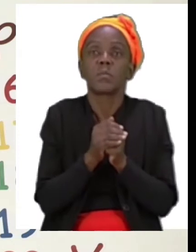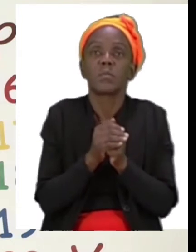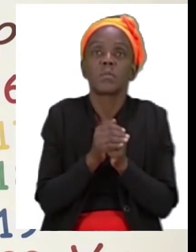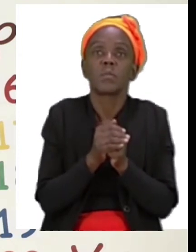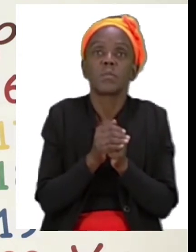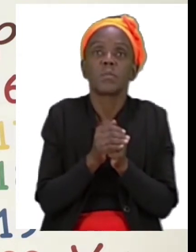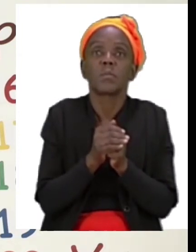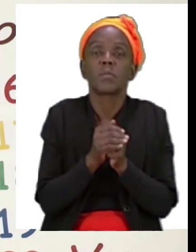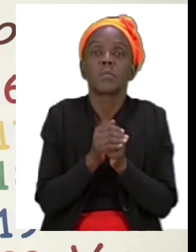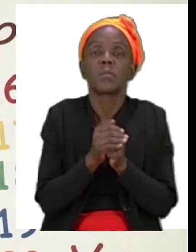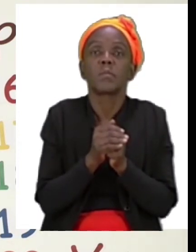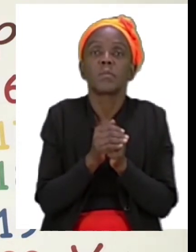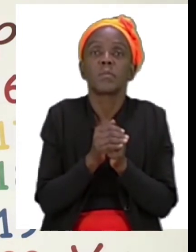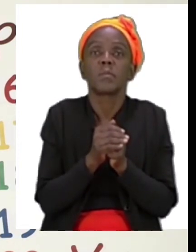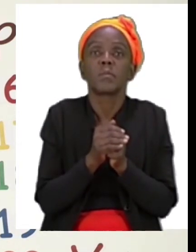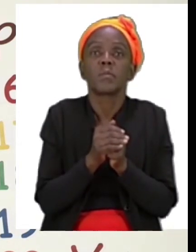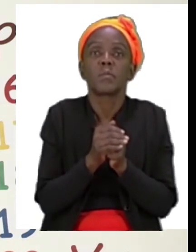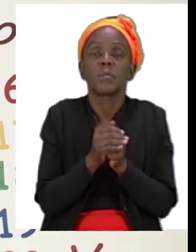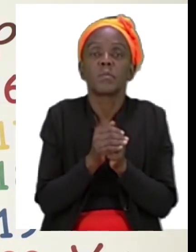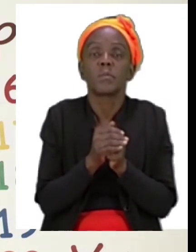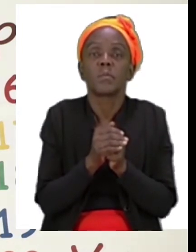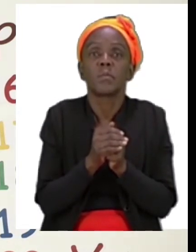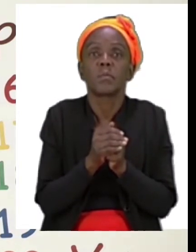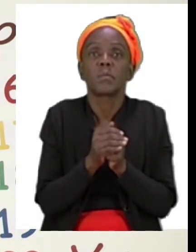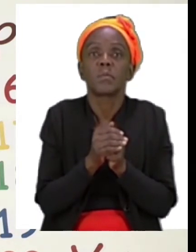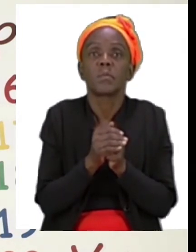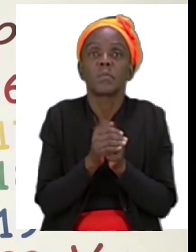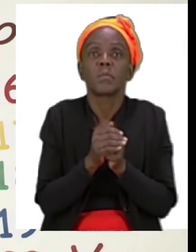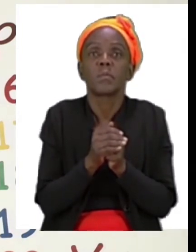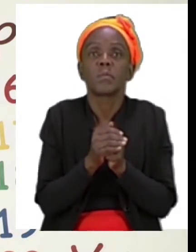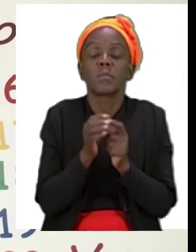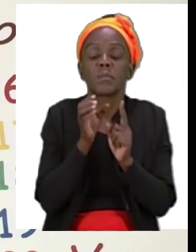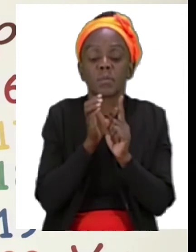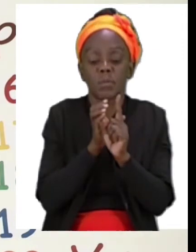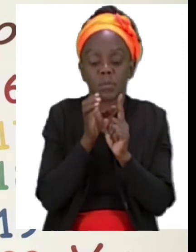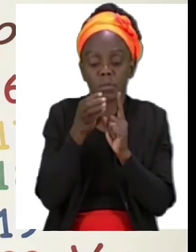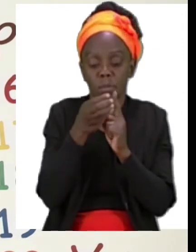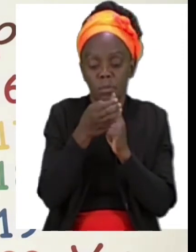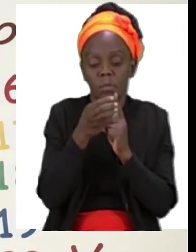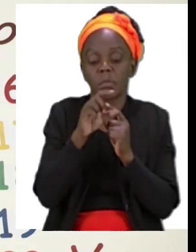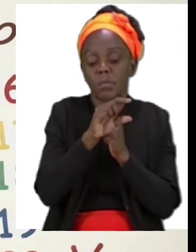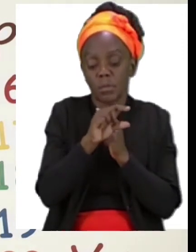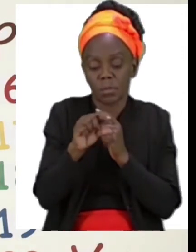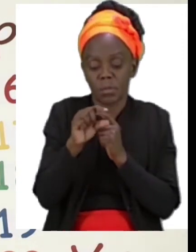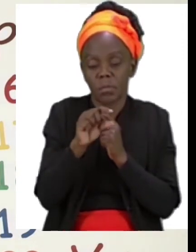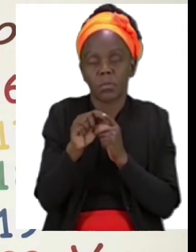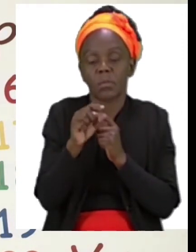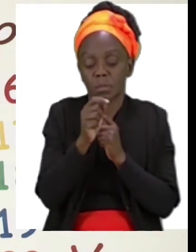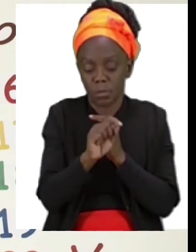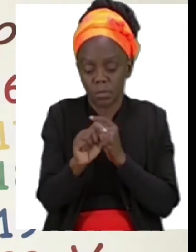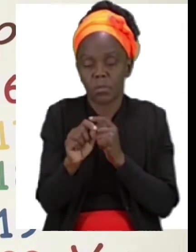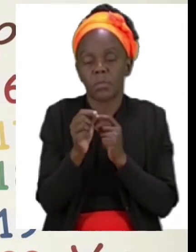the third line, line number 3, to write the word culture. So I'm going